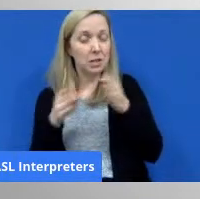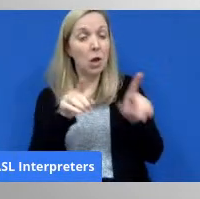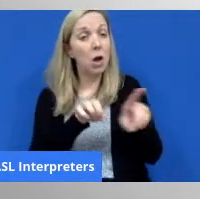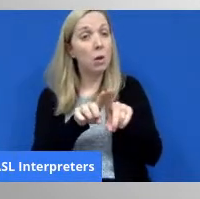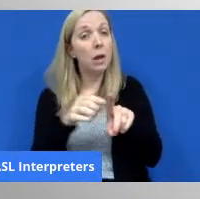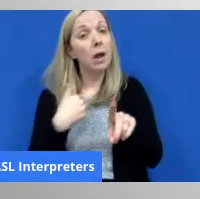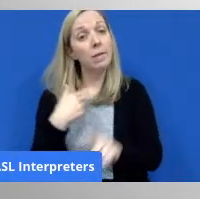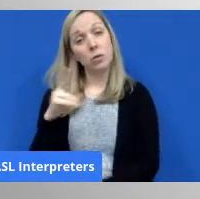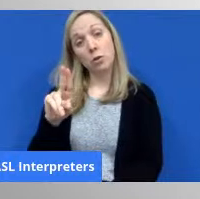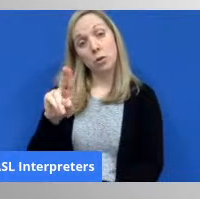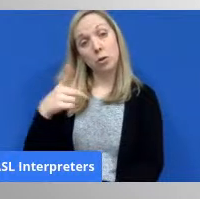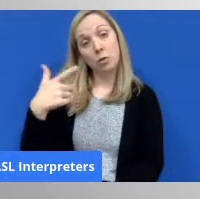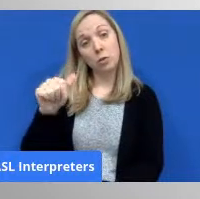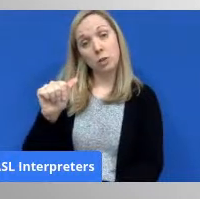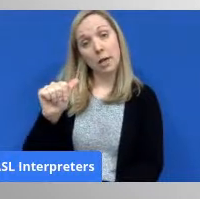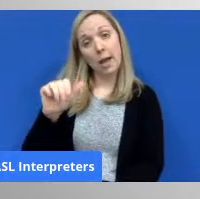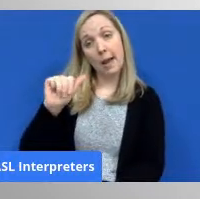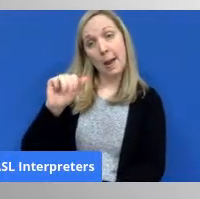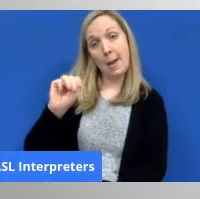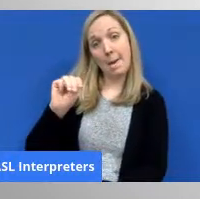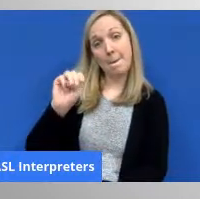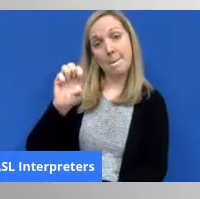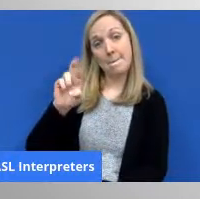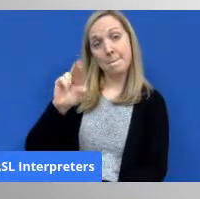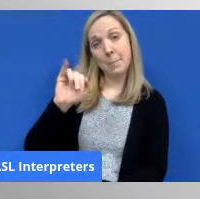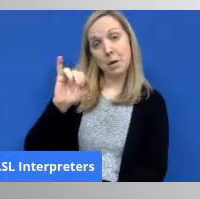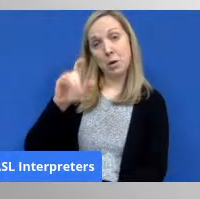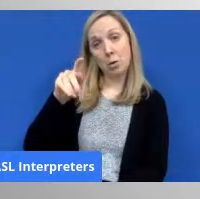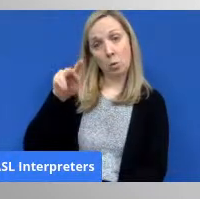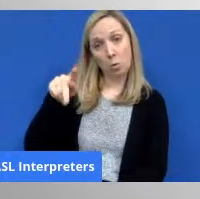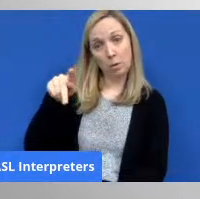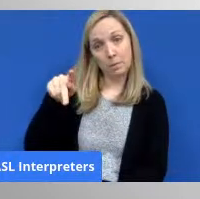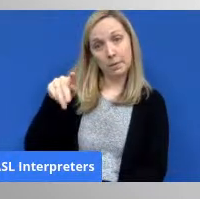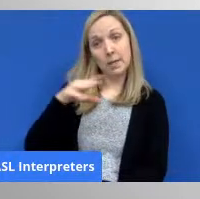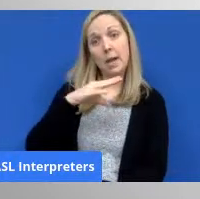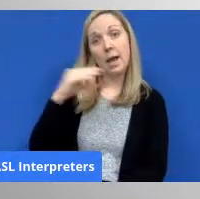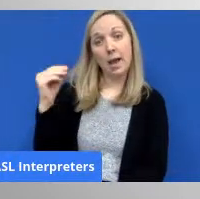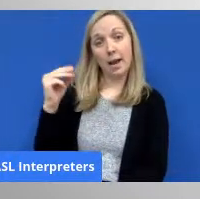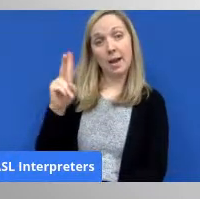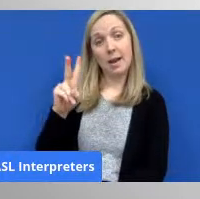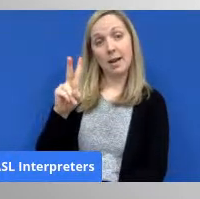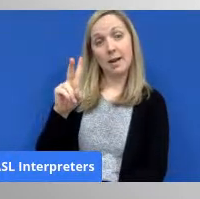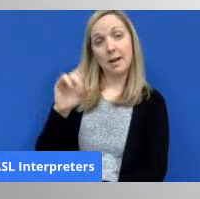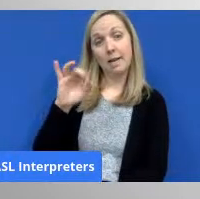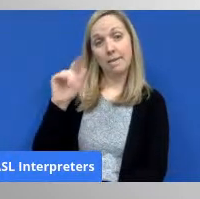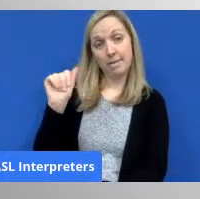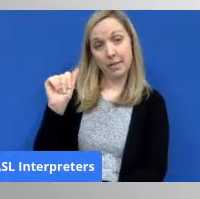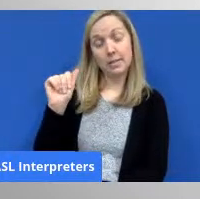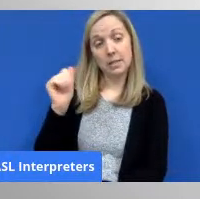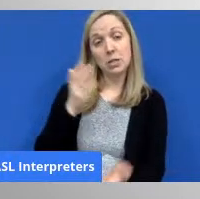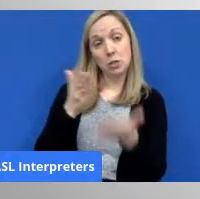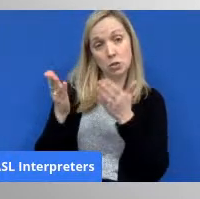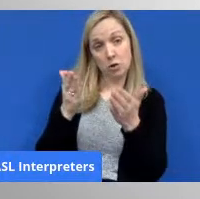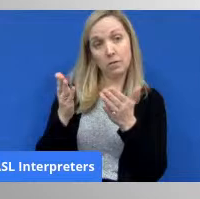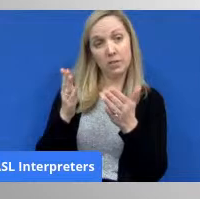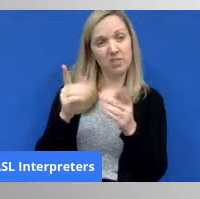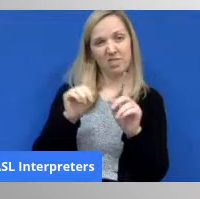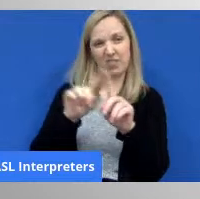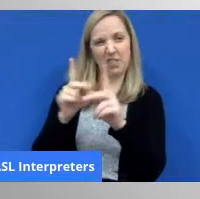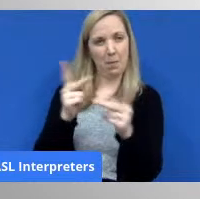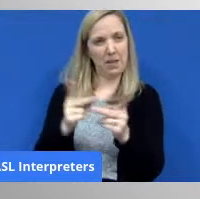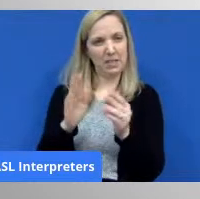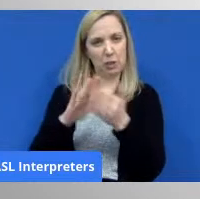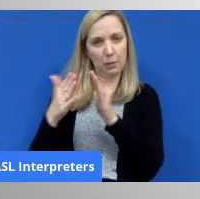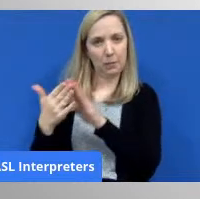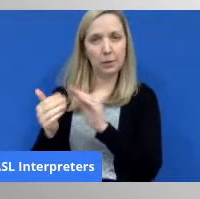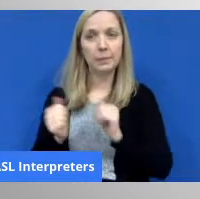UGA AmeriCorps Vista network, and we have Vistas placed for a year of service all over the community. Give Pulse,